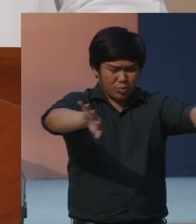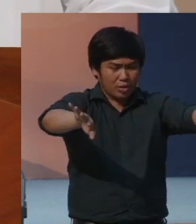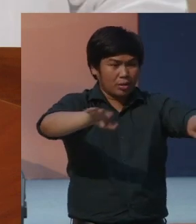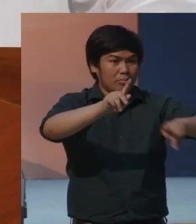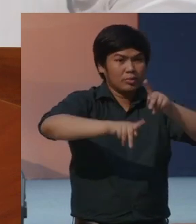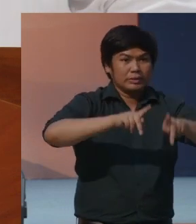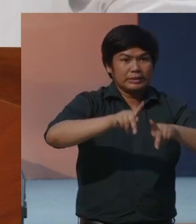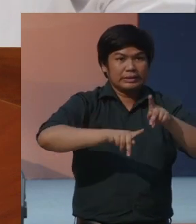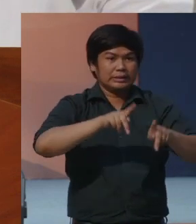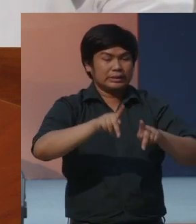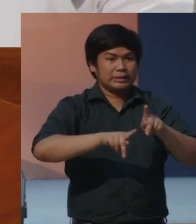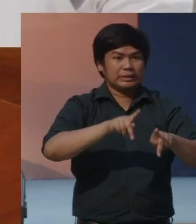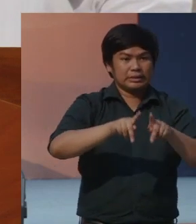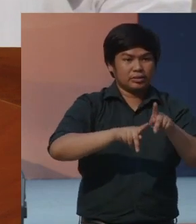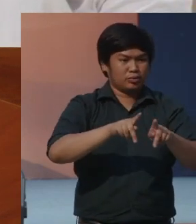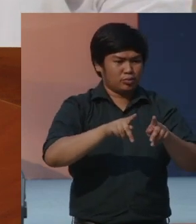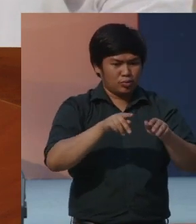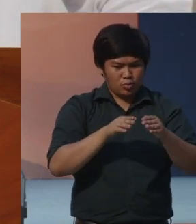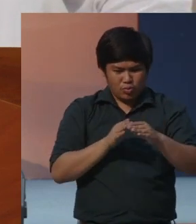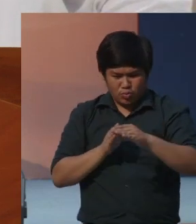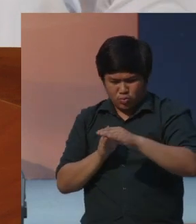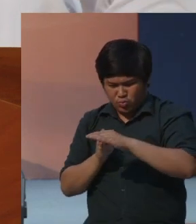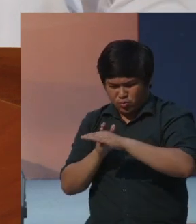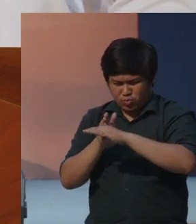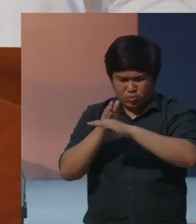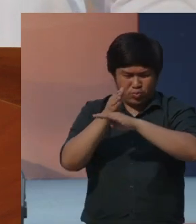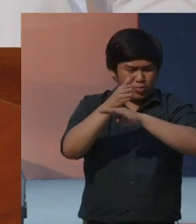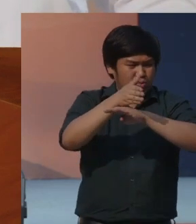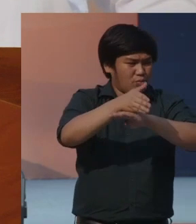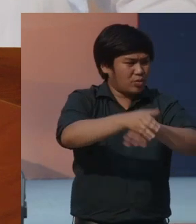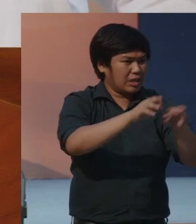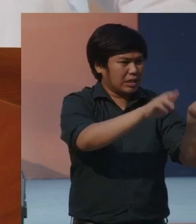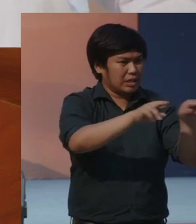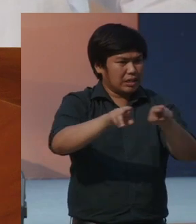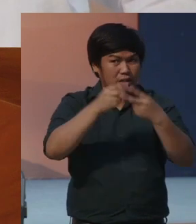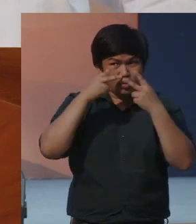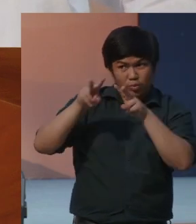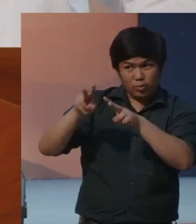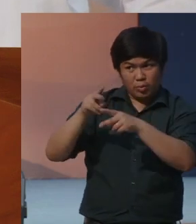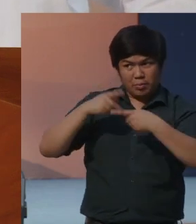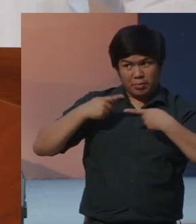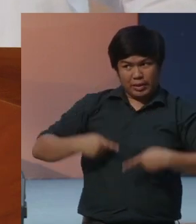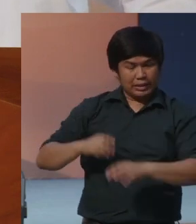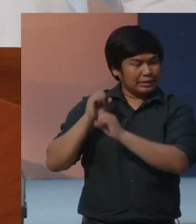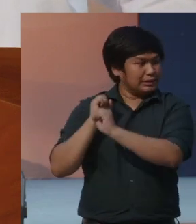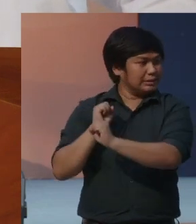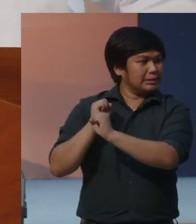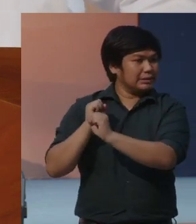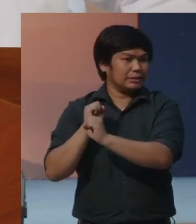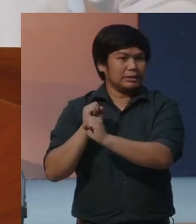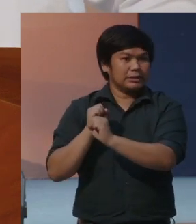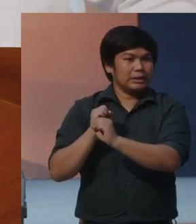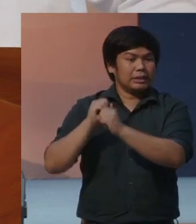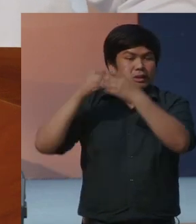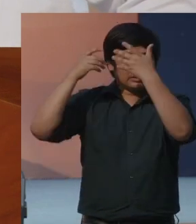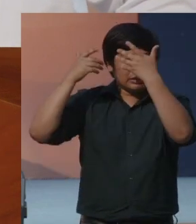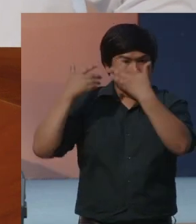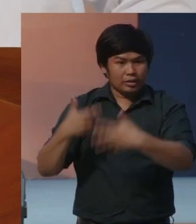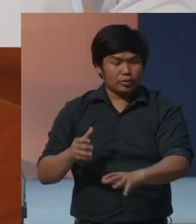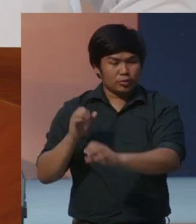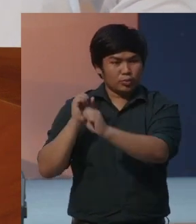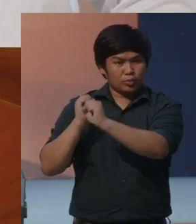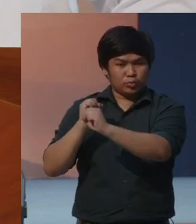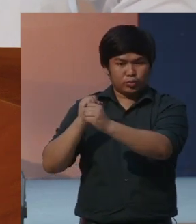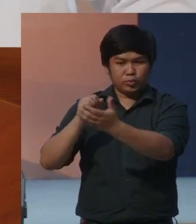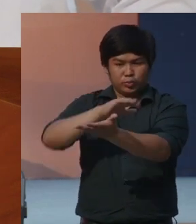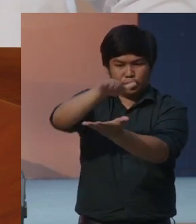people set out from their tents to pass over the Jordan with the priests bearing the ark of the covenant before the people, and as soon as those bearing the ark had